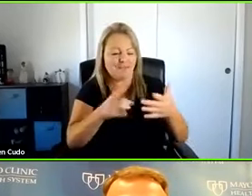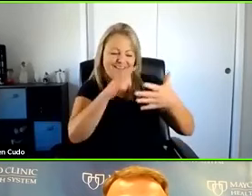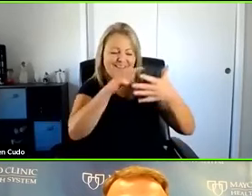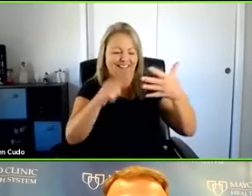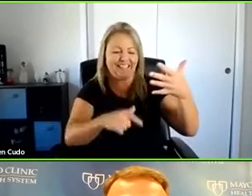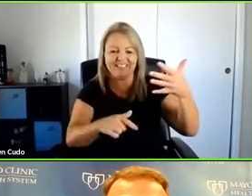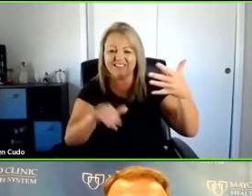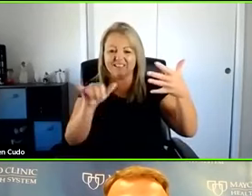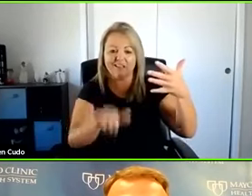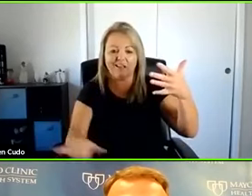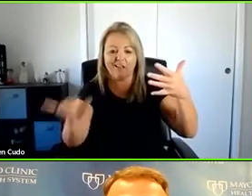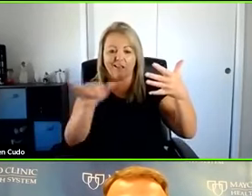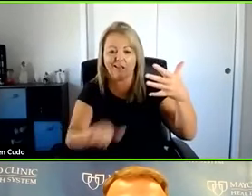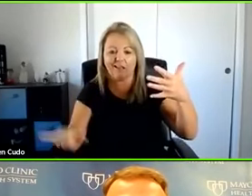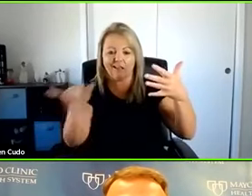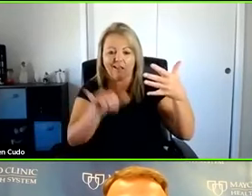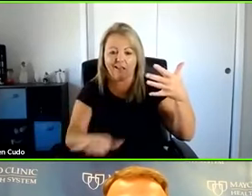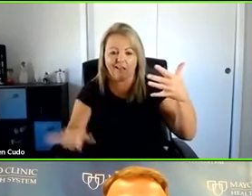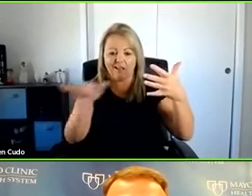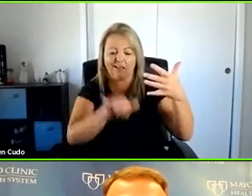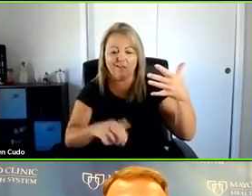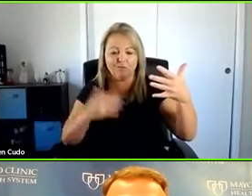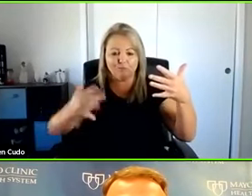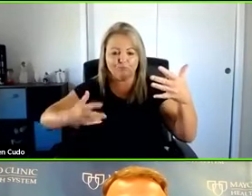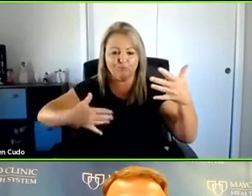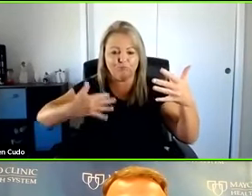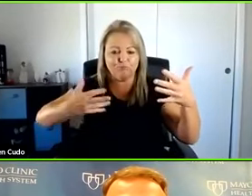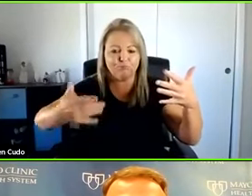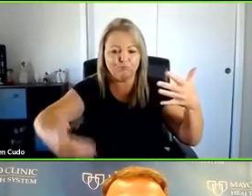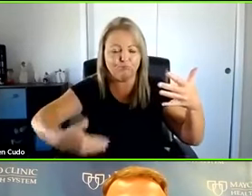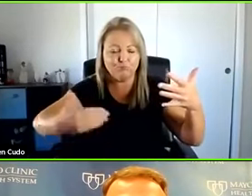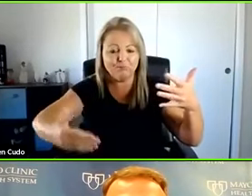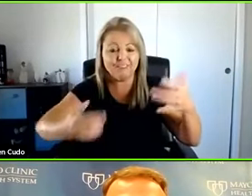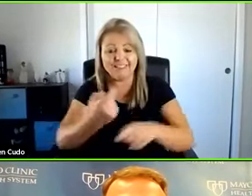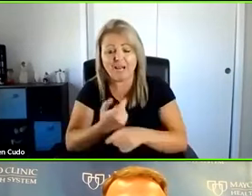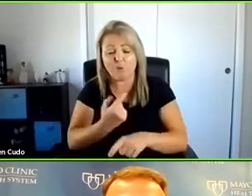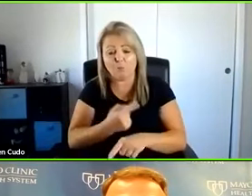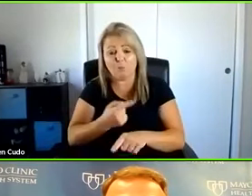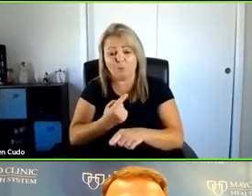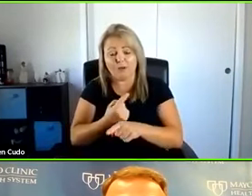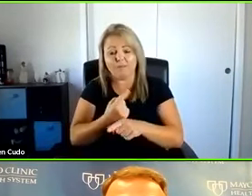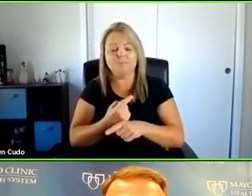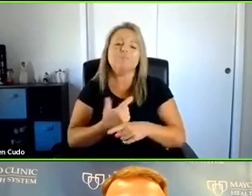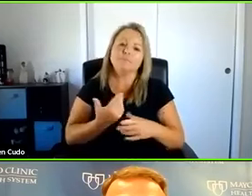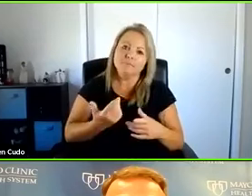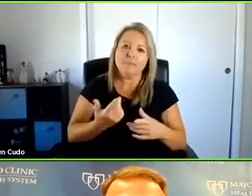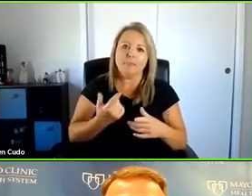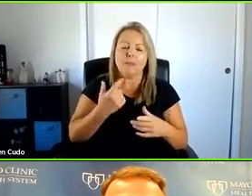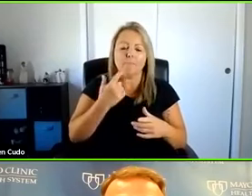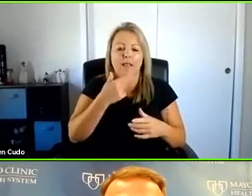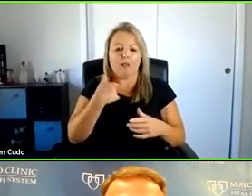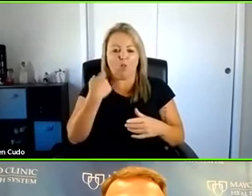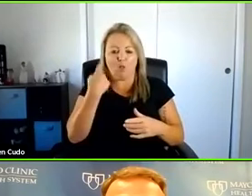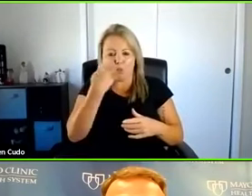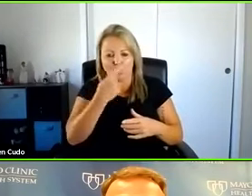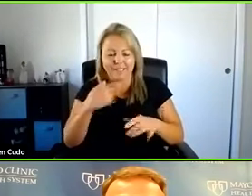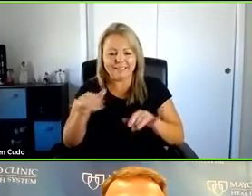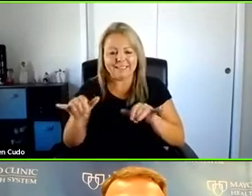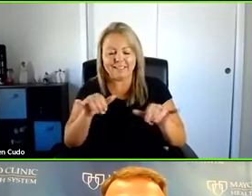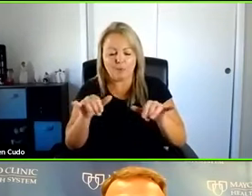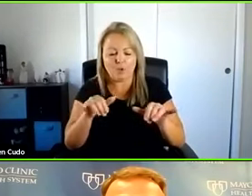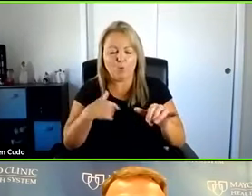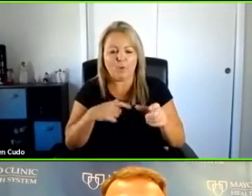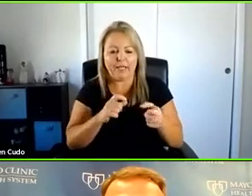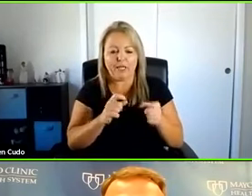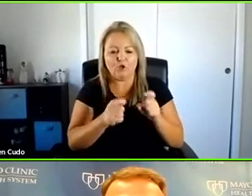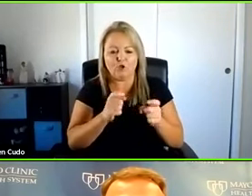be pretty standard for quite some time, isn't it? I think while it may look similar, we will make adjustments